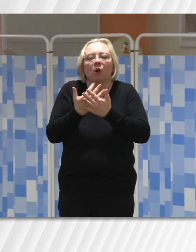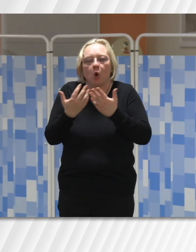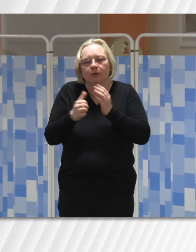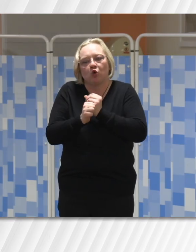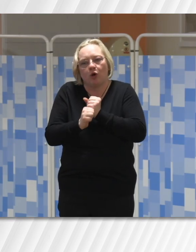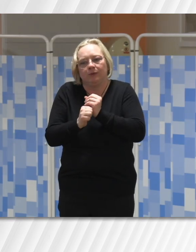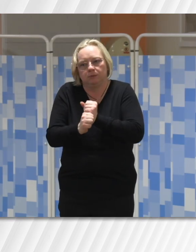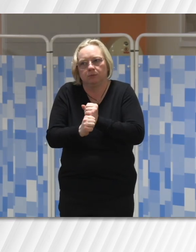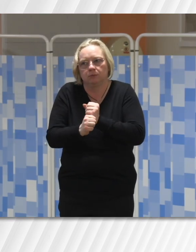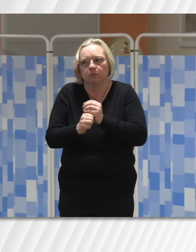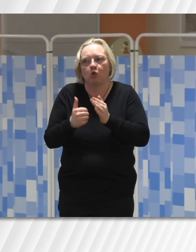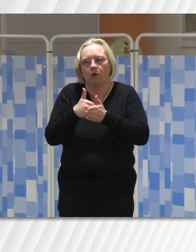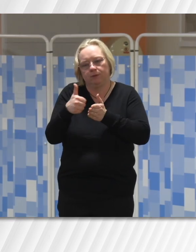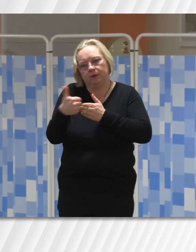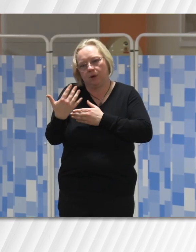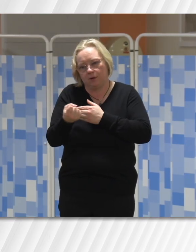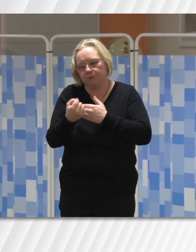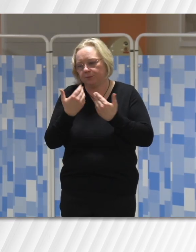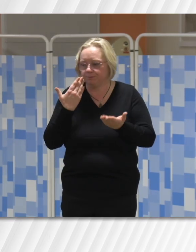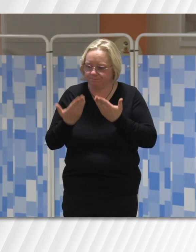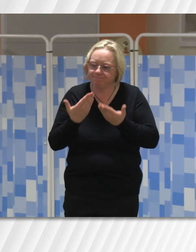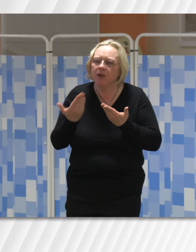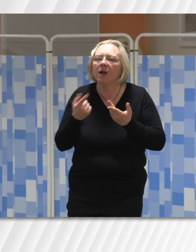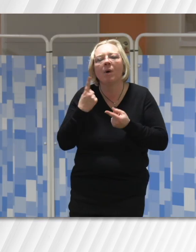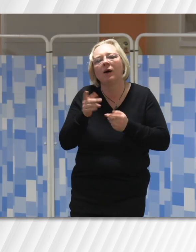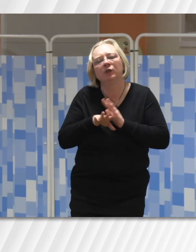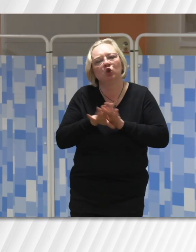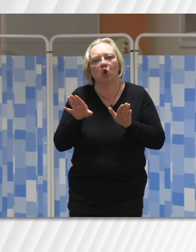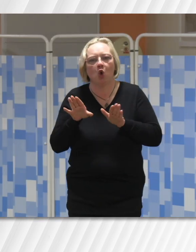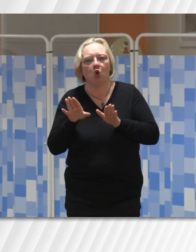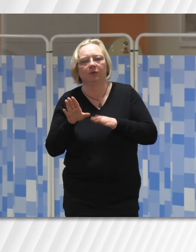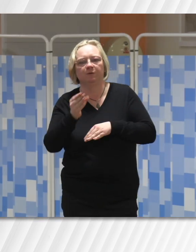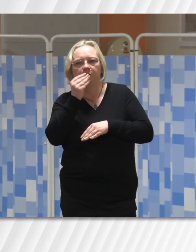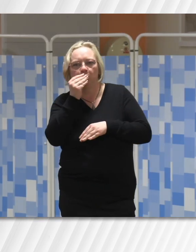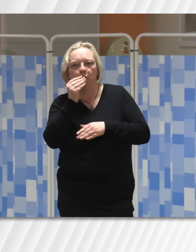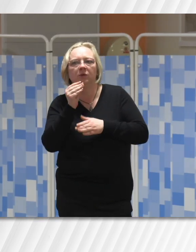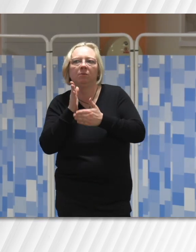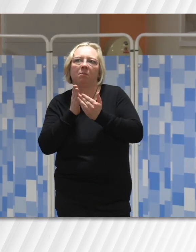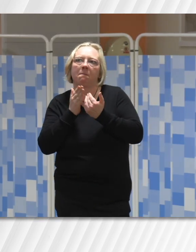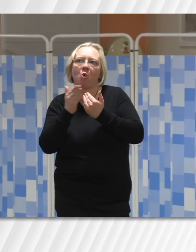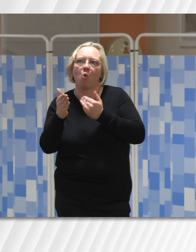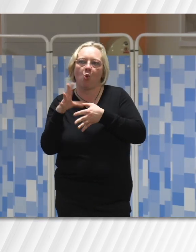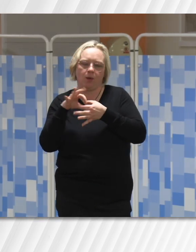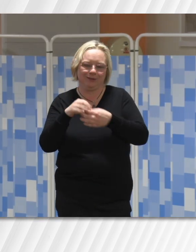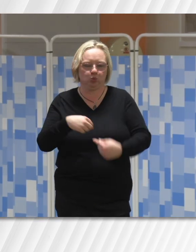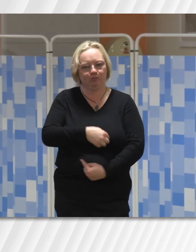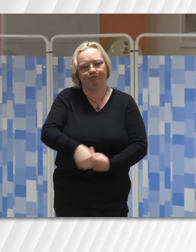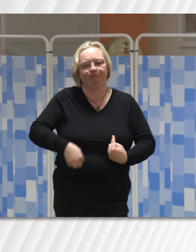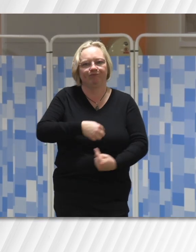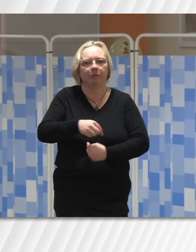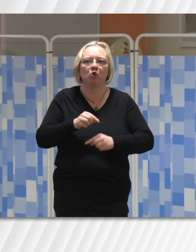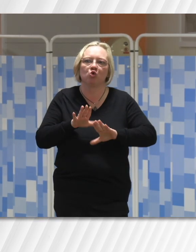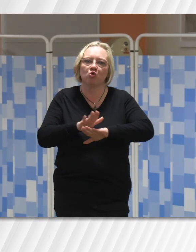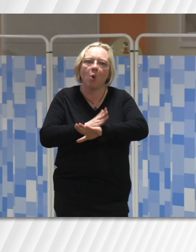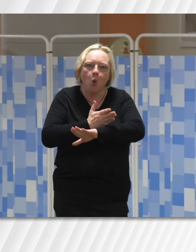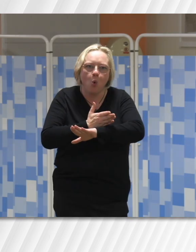as a problem. Yeah. So again, but it's not so much diet, it's about their guts slowing down and not sort of moving the